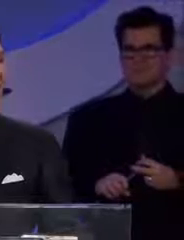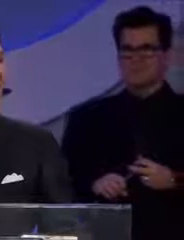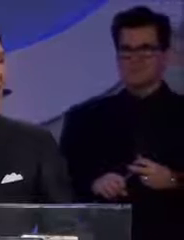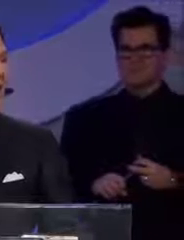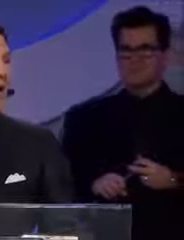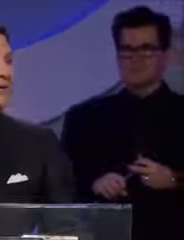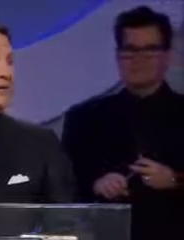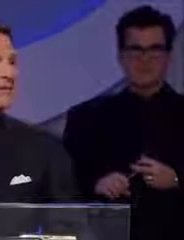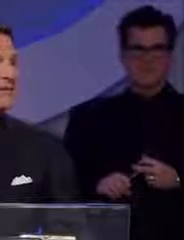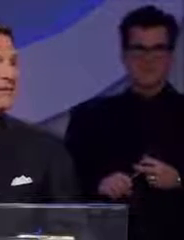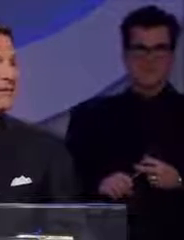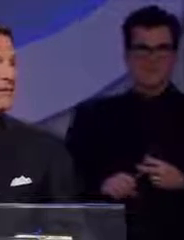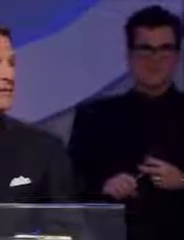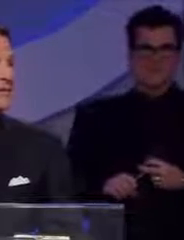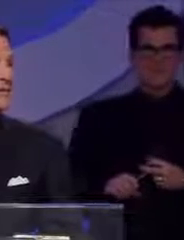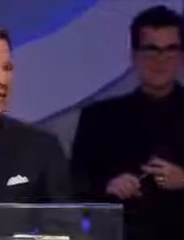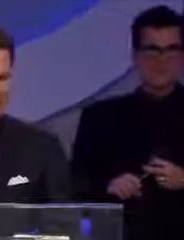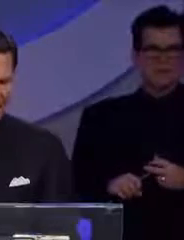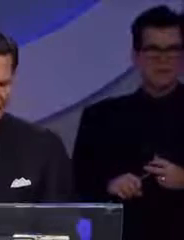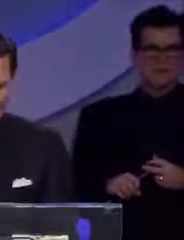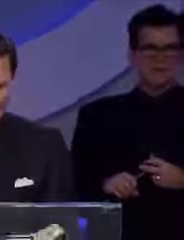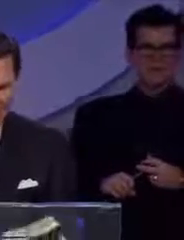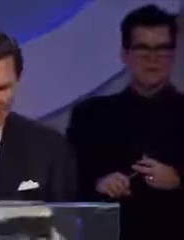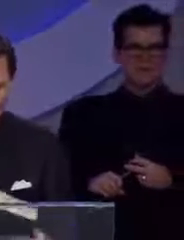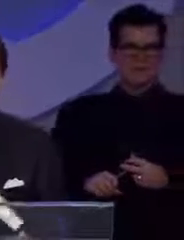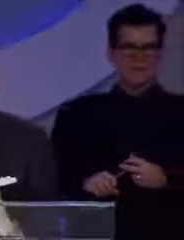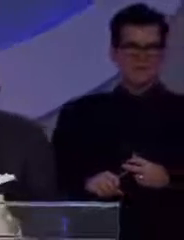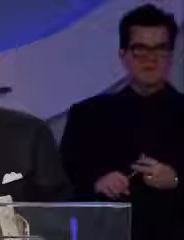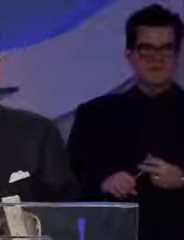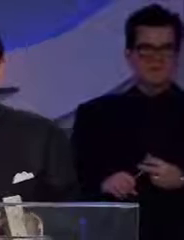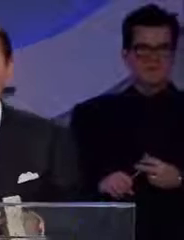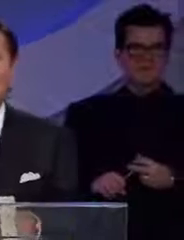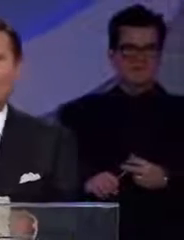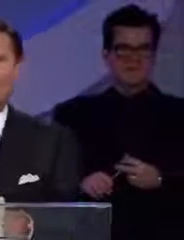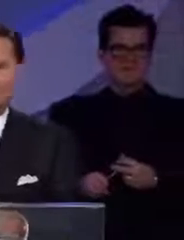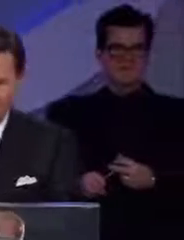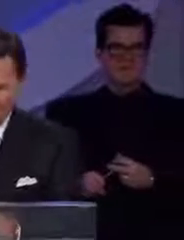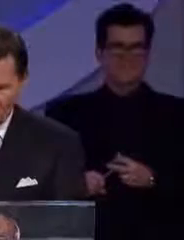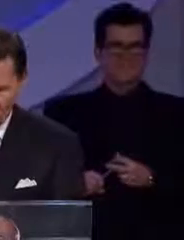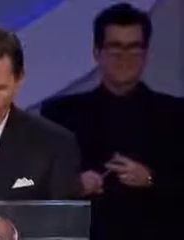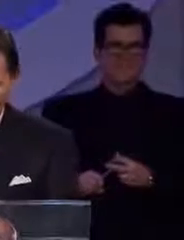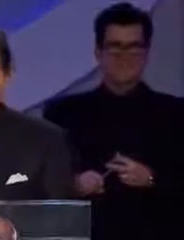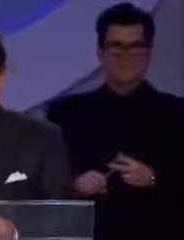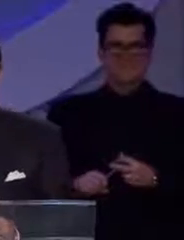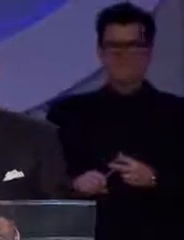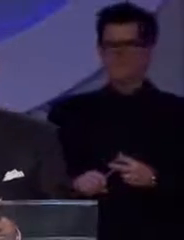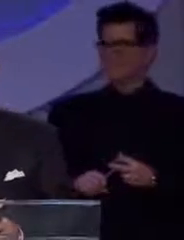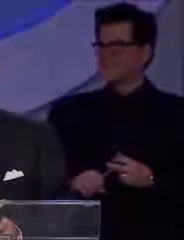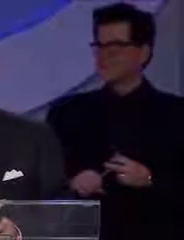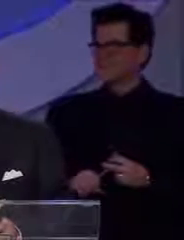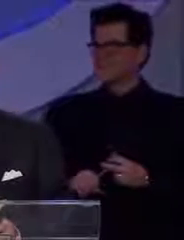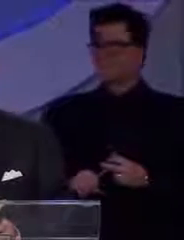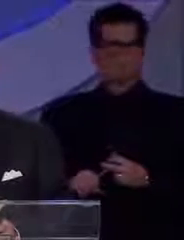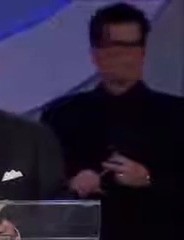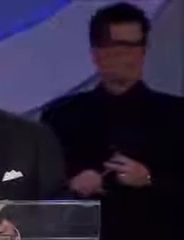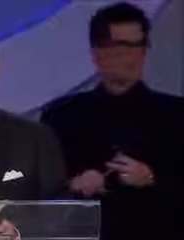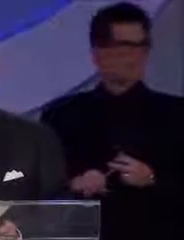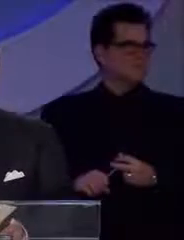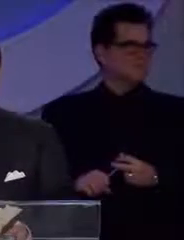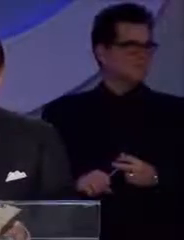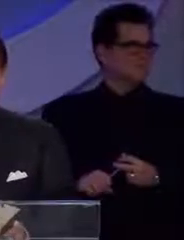My ears to hear. My ears are blessed. Now, you know what? We need to look at that. Don't sit down yet. Just get your Bible.